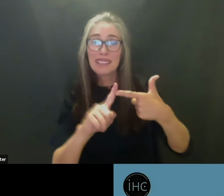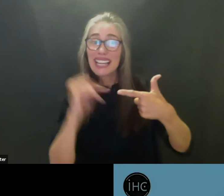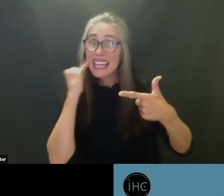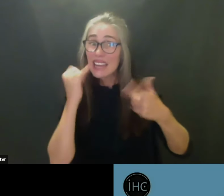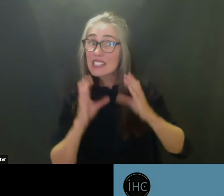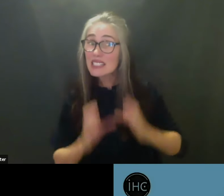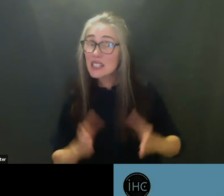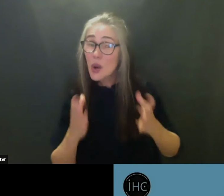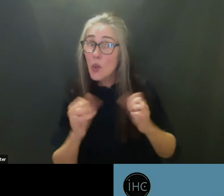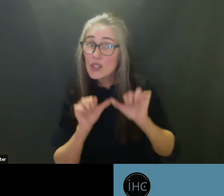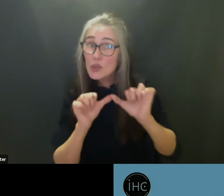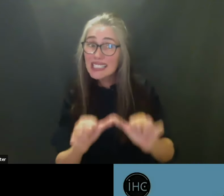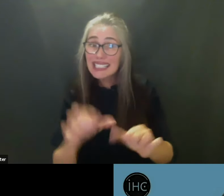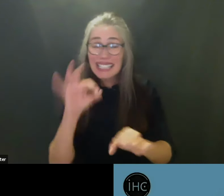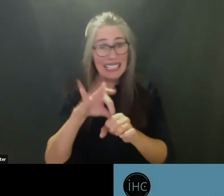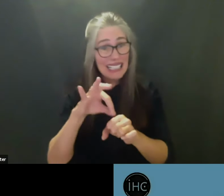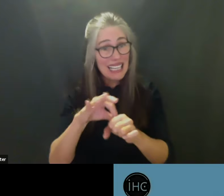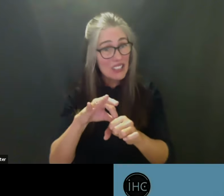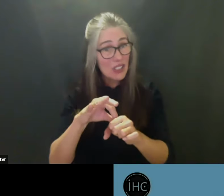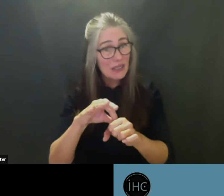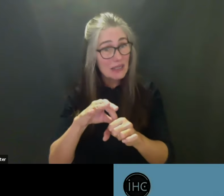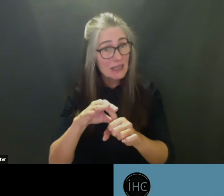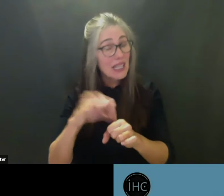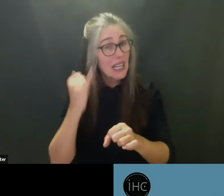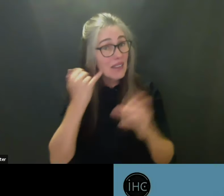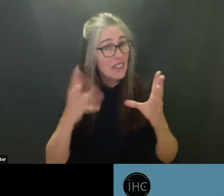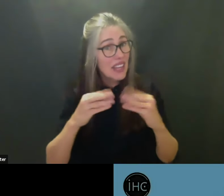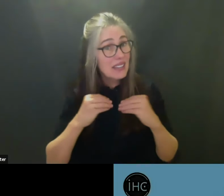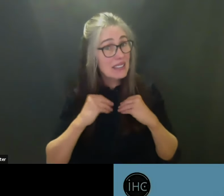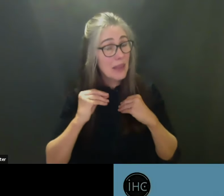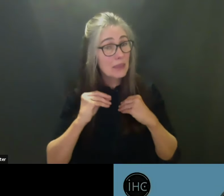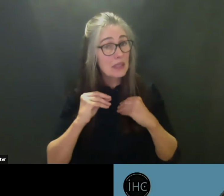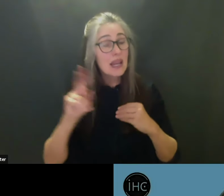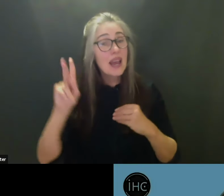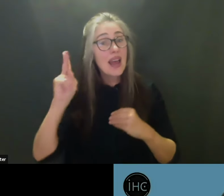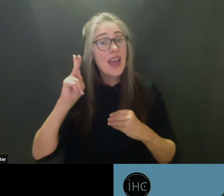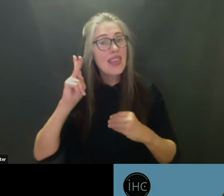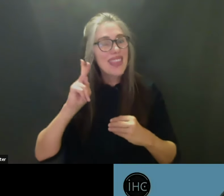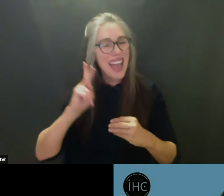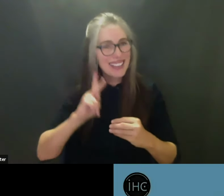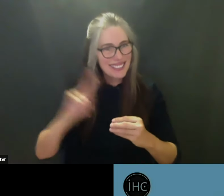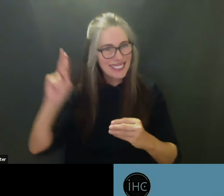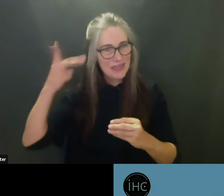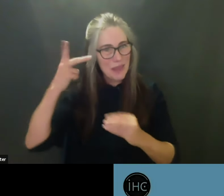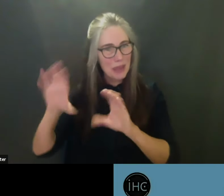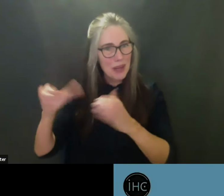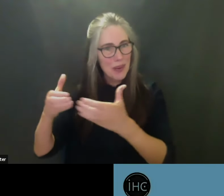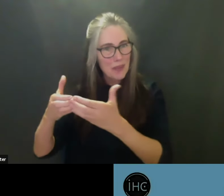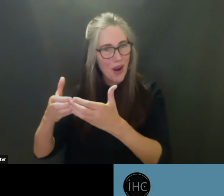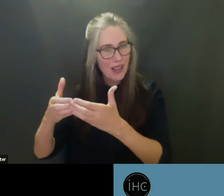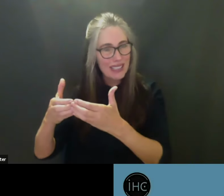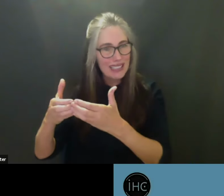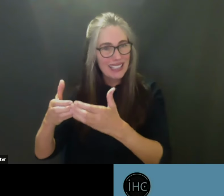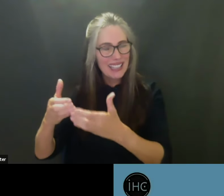he, she, they be allowed to do so? Ah, so this goes to the Australian, Brazil, you have to vote or you get a speeding ticket.